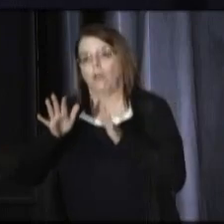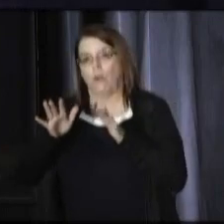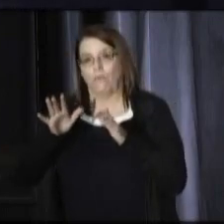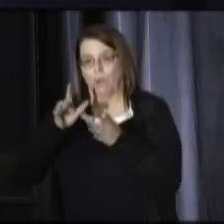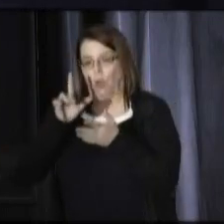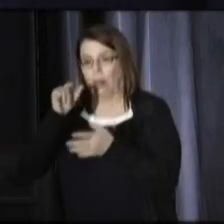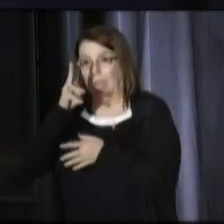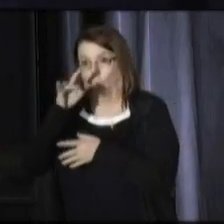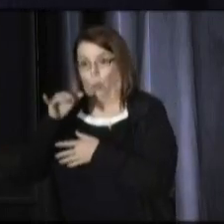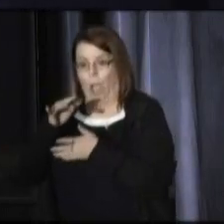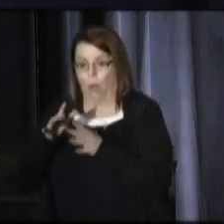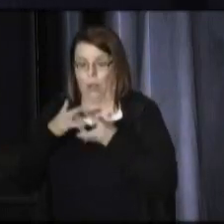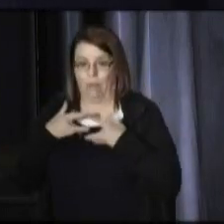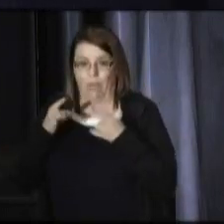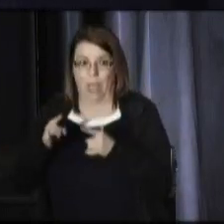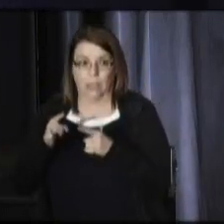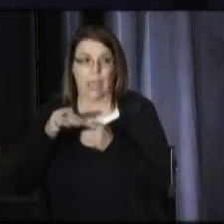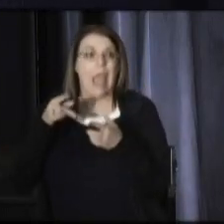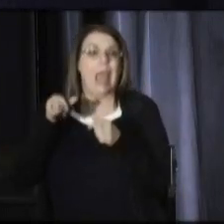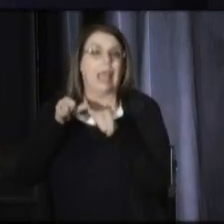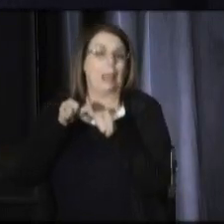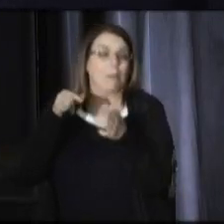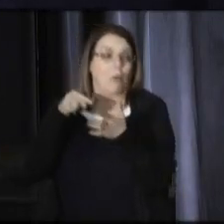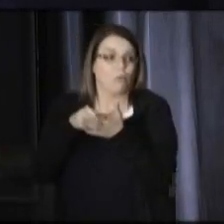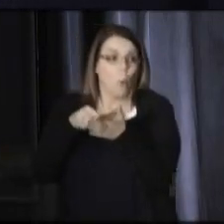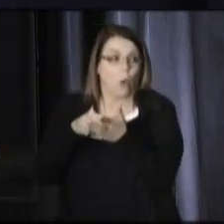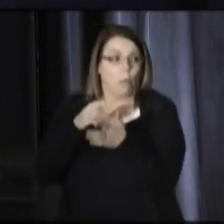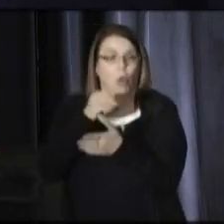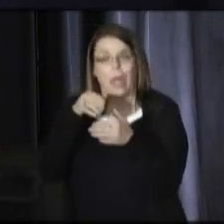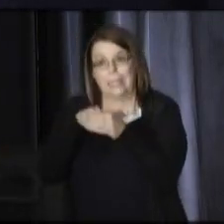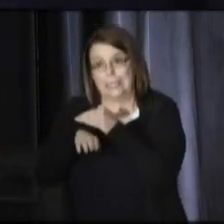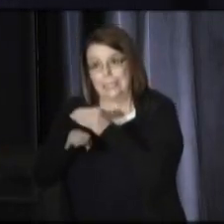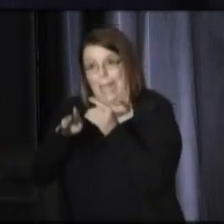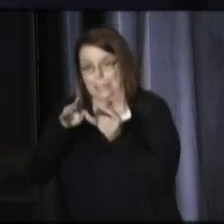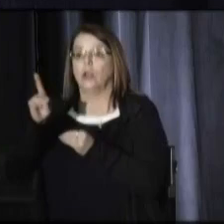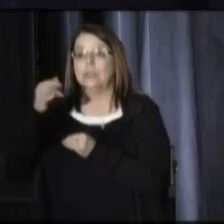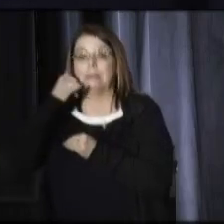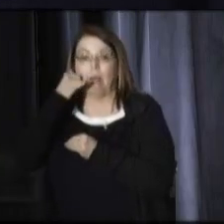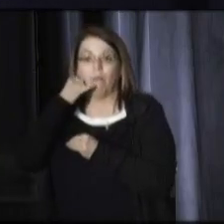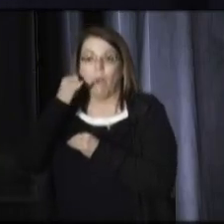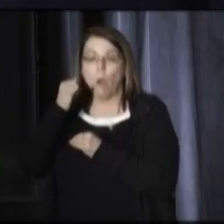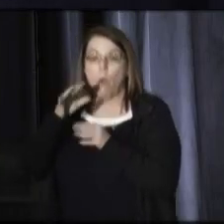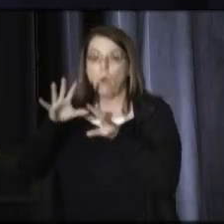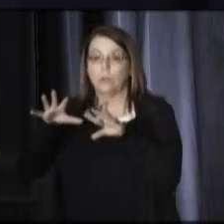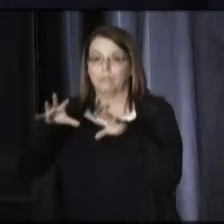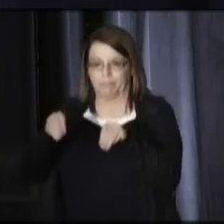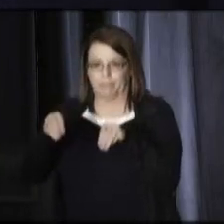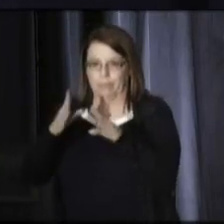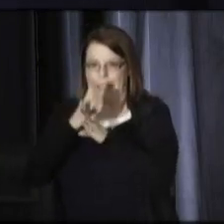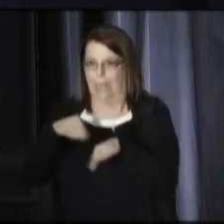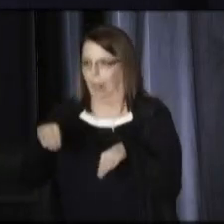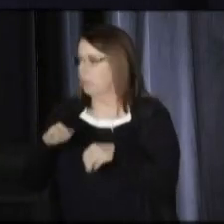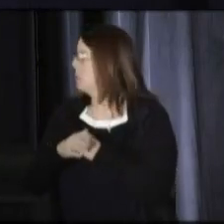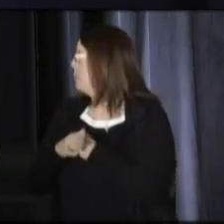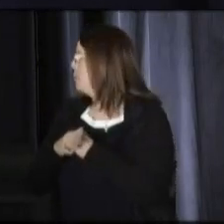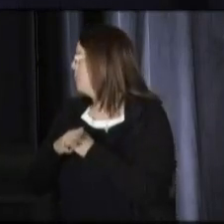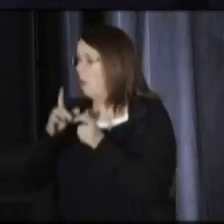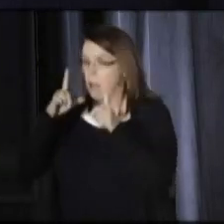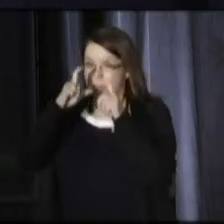affordable and accessible. Please join me in thanking all of our conference sponsors and partners for their support